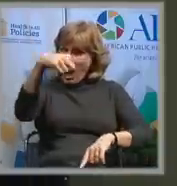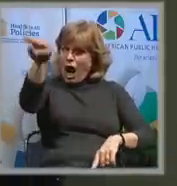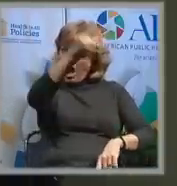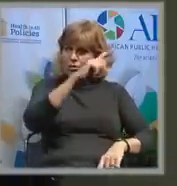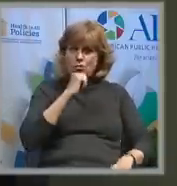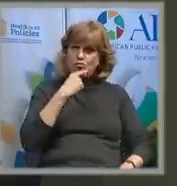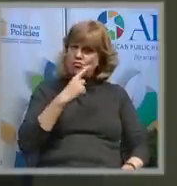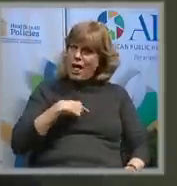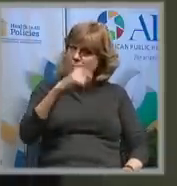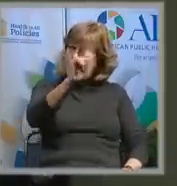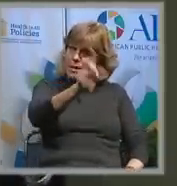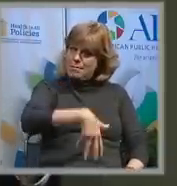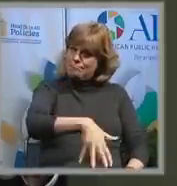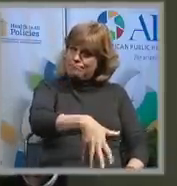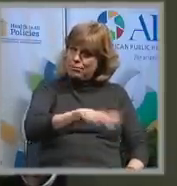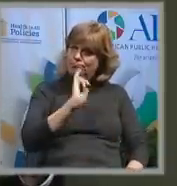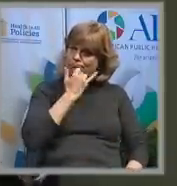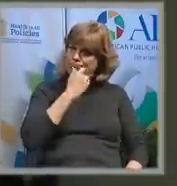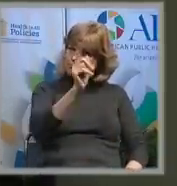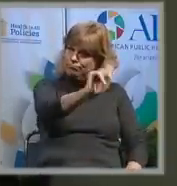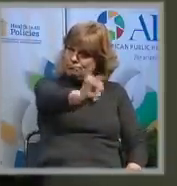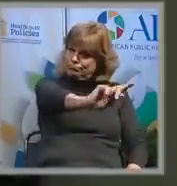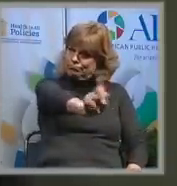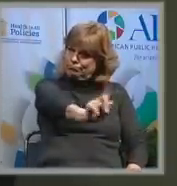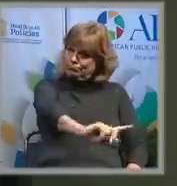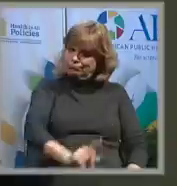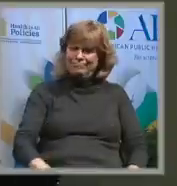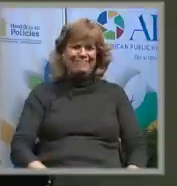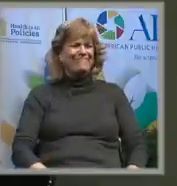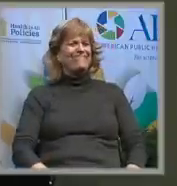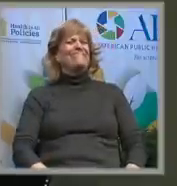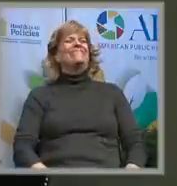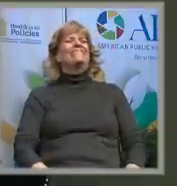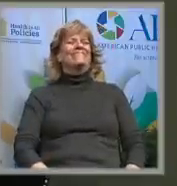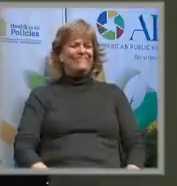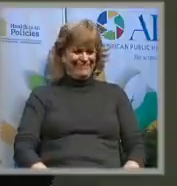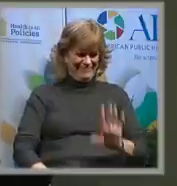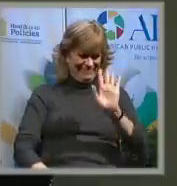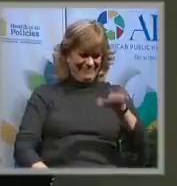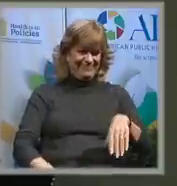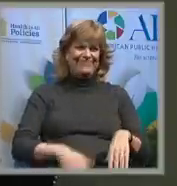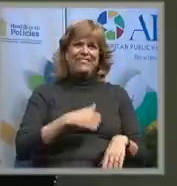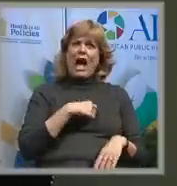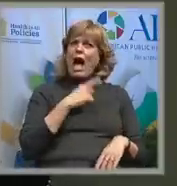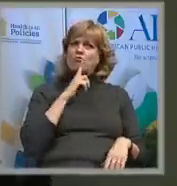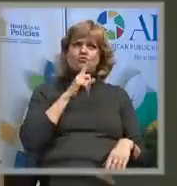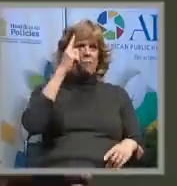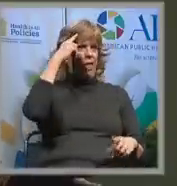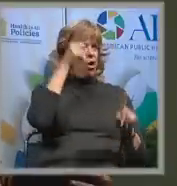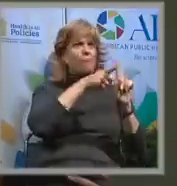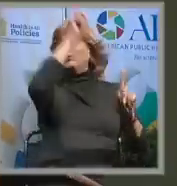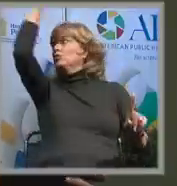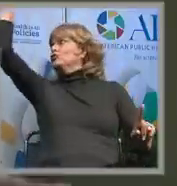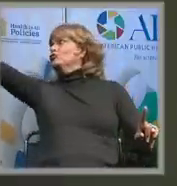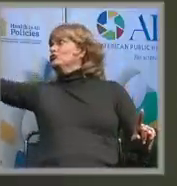you drop that bomb in my lap and die. Uh-uh. I am not happy. I'm looking at her real evil-like, right?